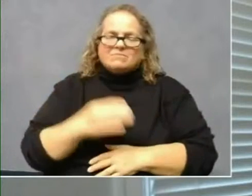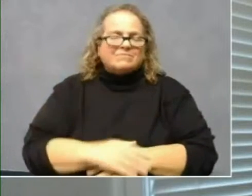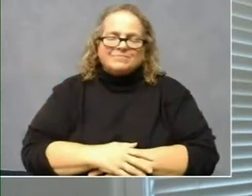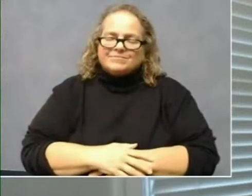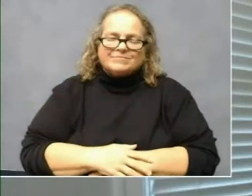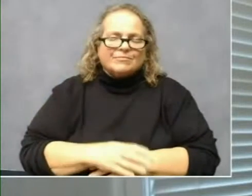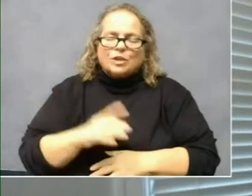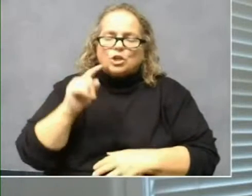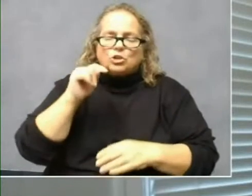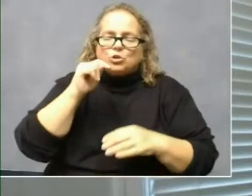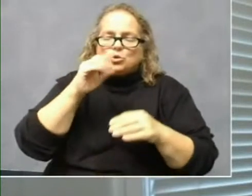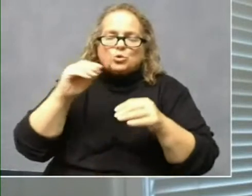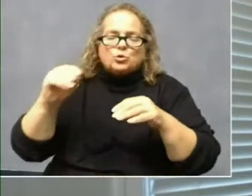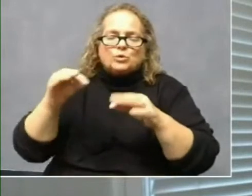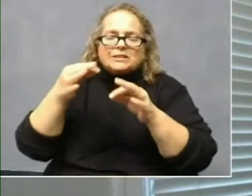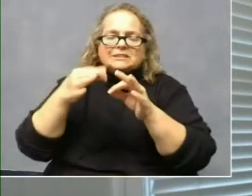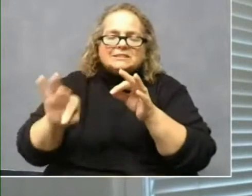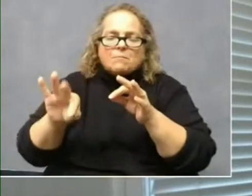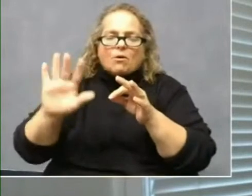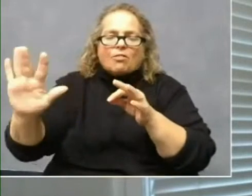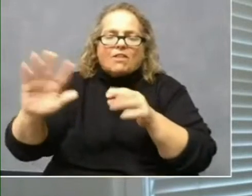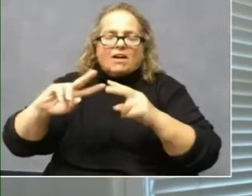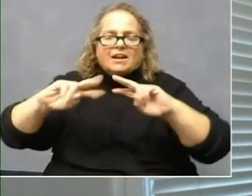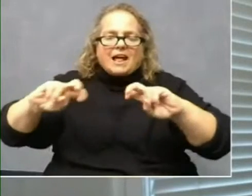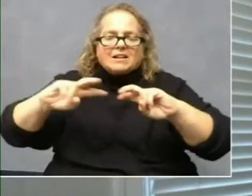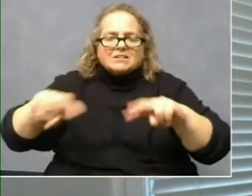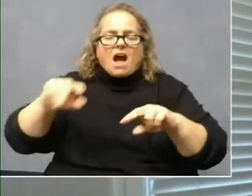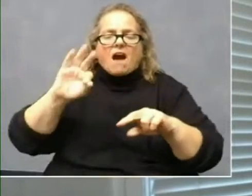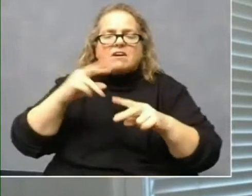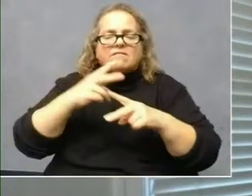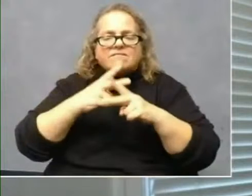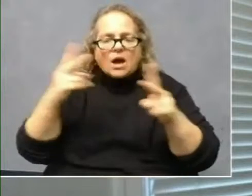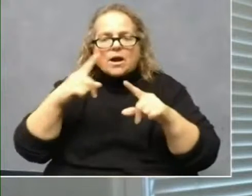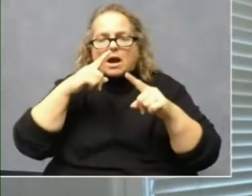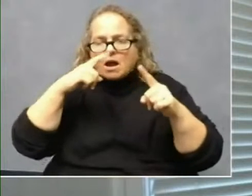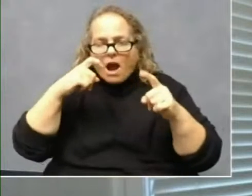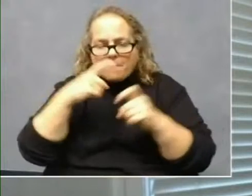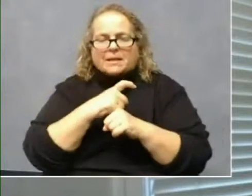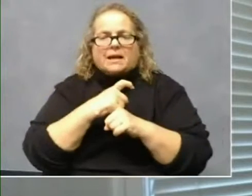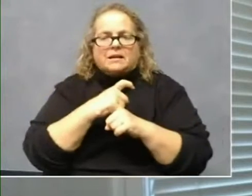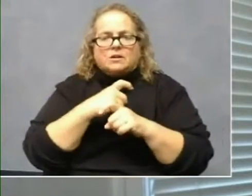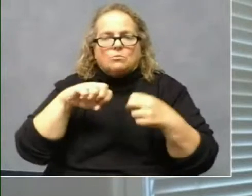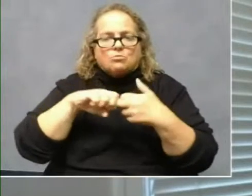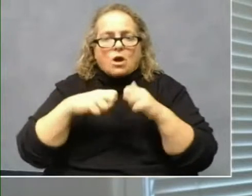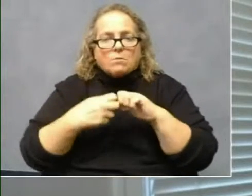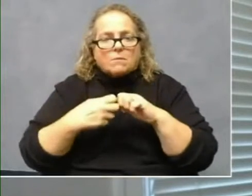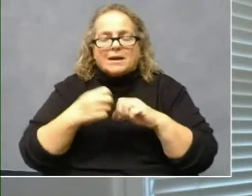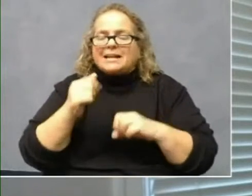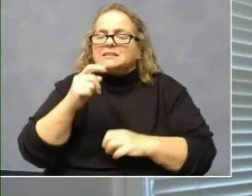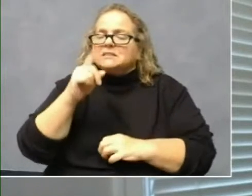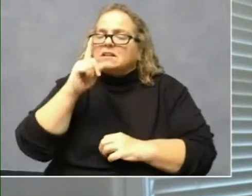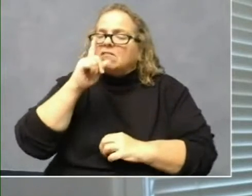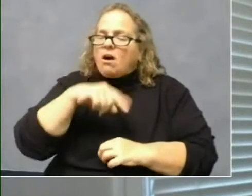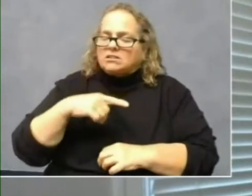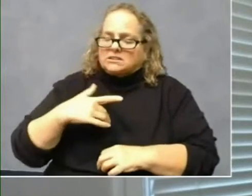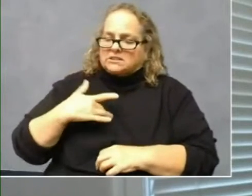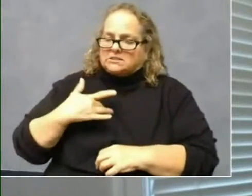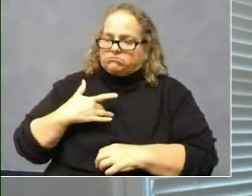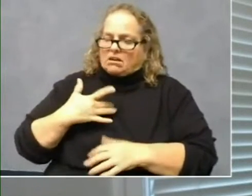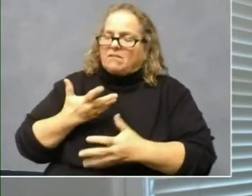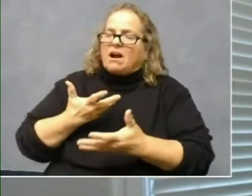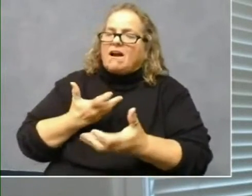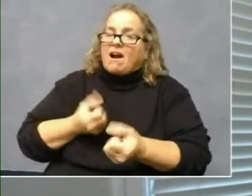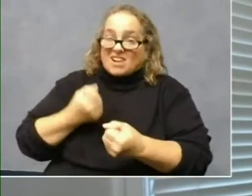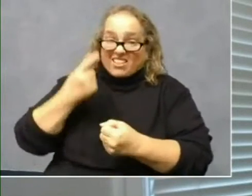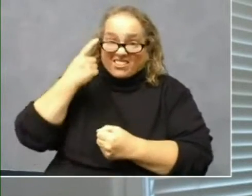more complicated problem. It is a false sense of confidence that somehow our one place is going to